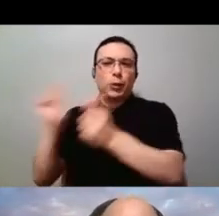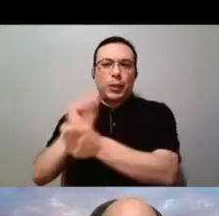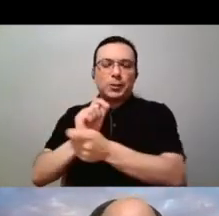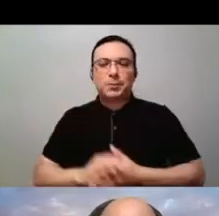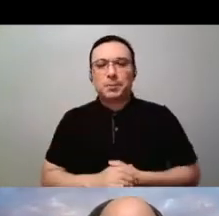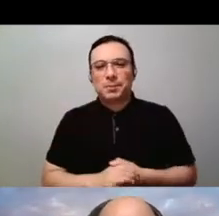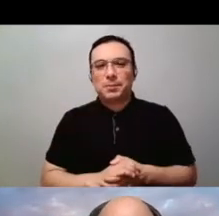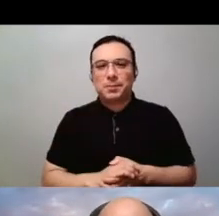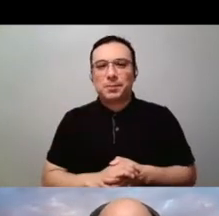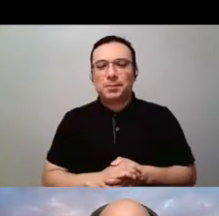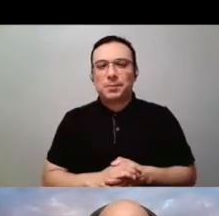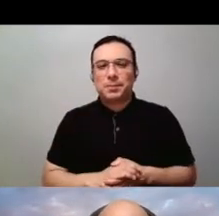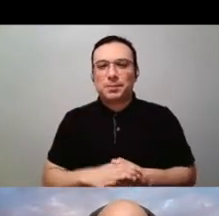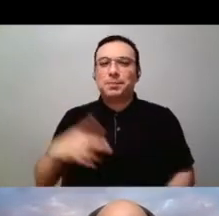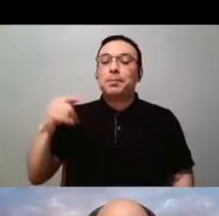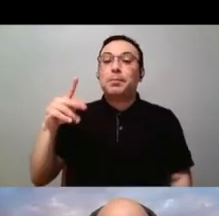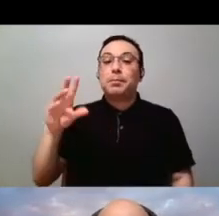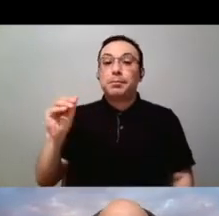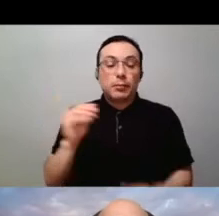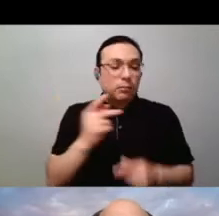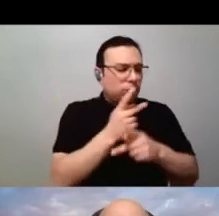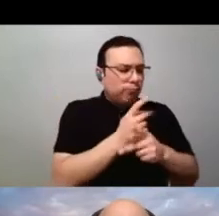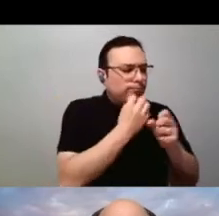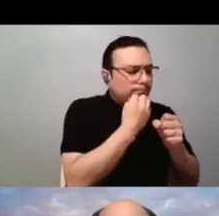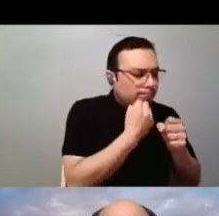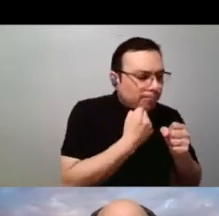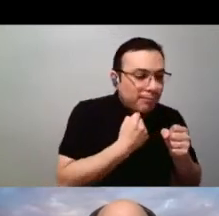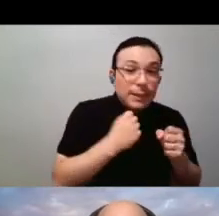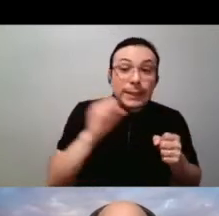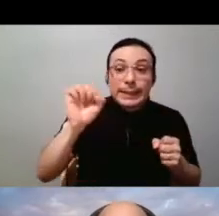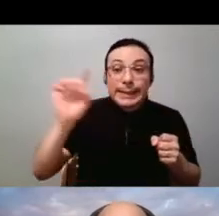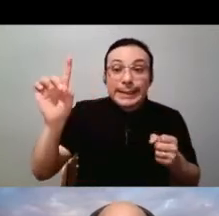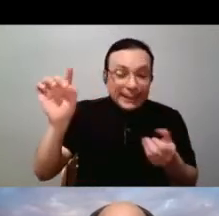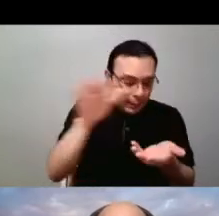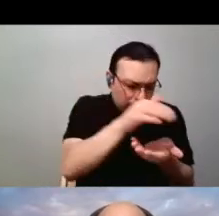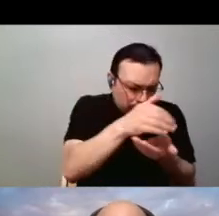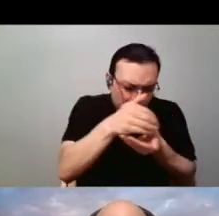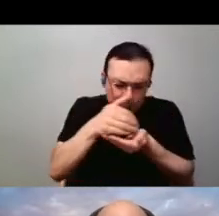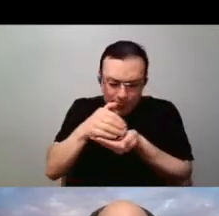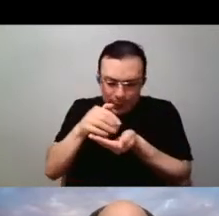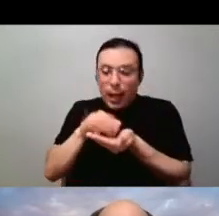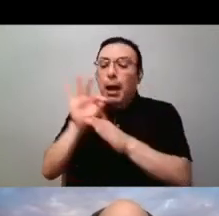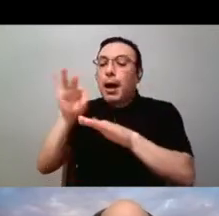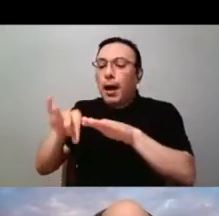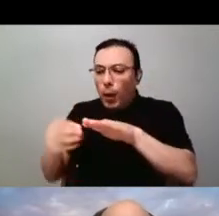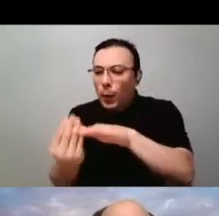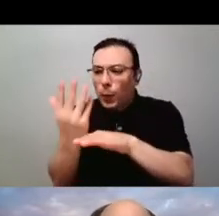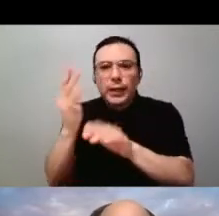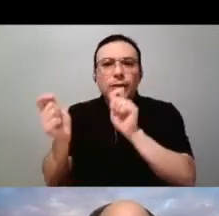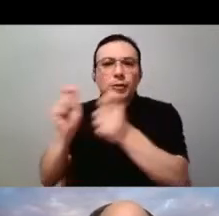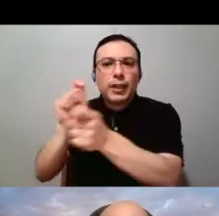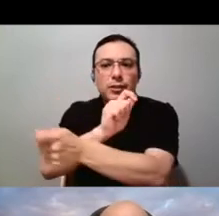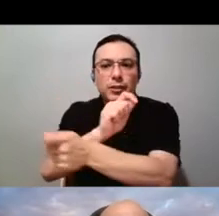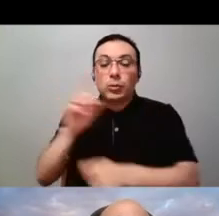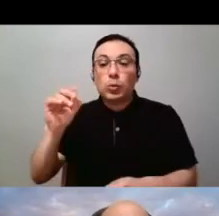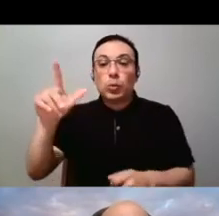and shepherd seeds, helping to cultivate conditions for change. A doula minds demands and dangers,